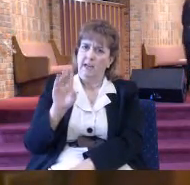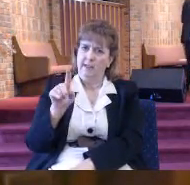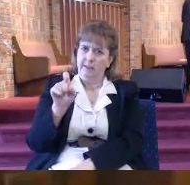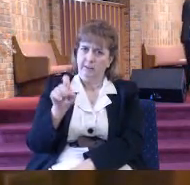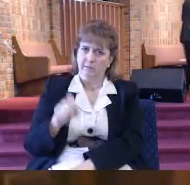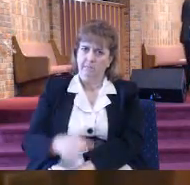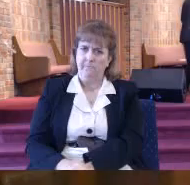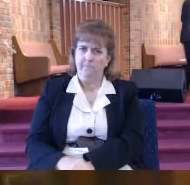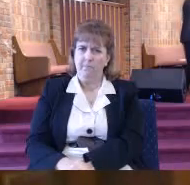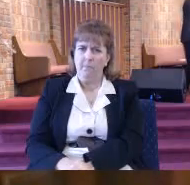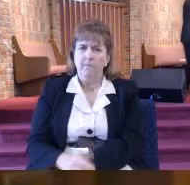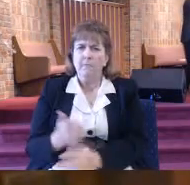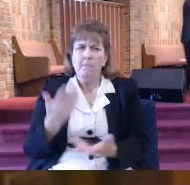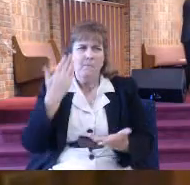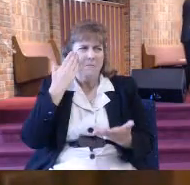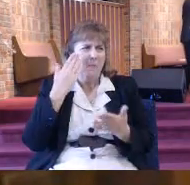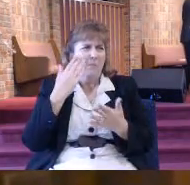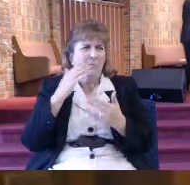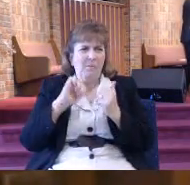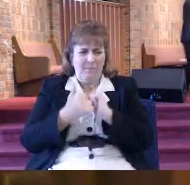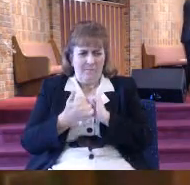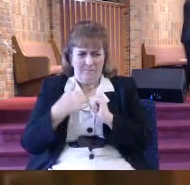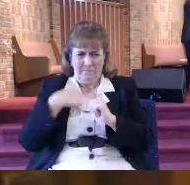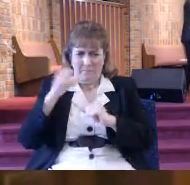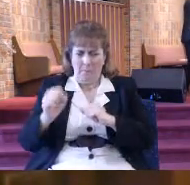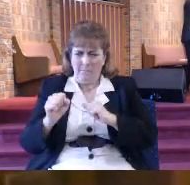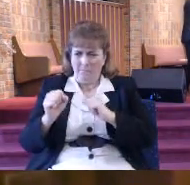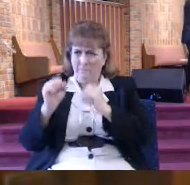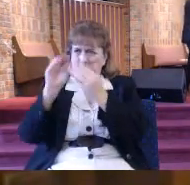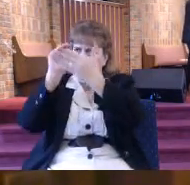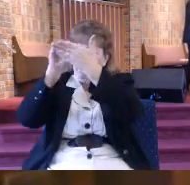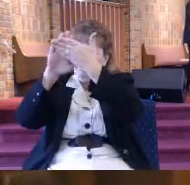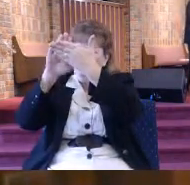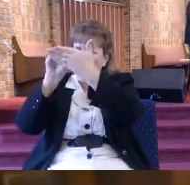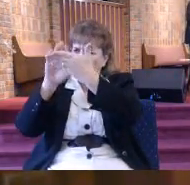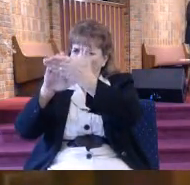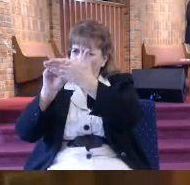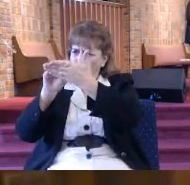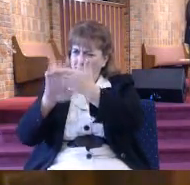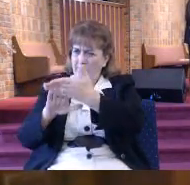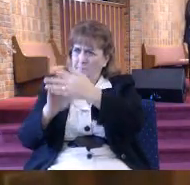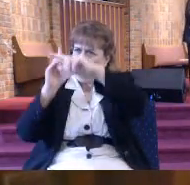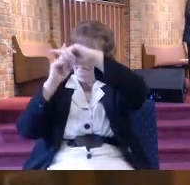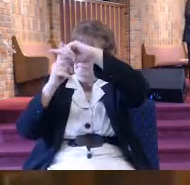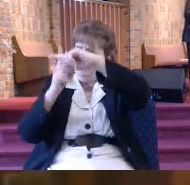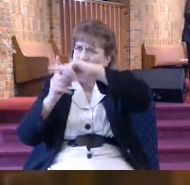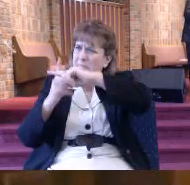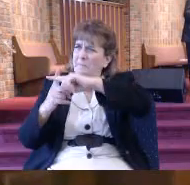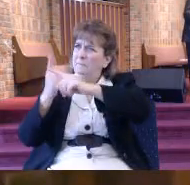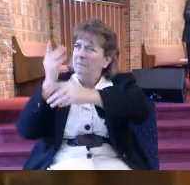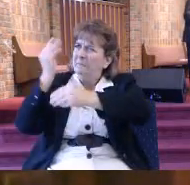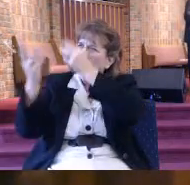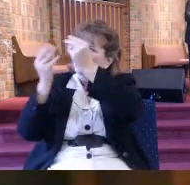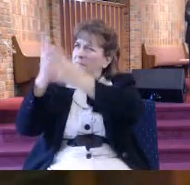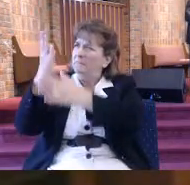Do you even know how to calculate that? If you're rich toward God or not?